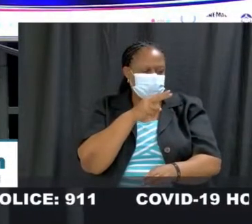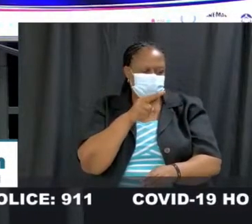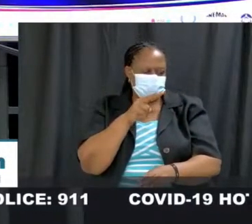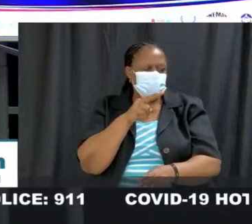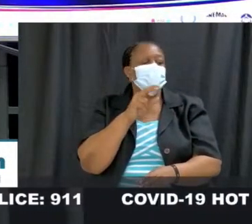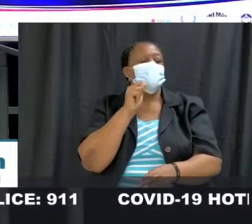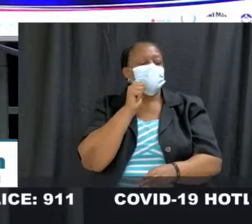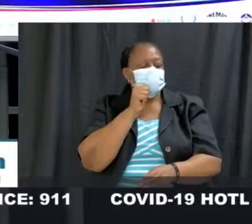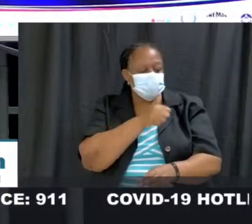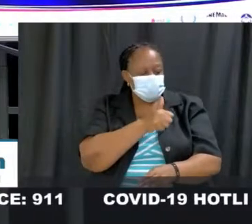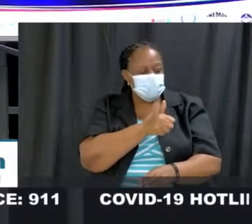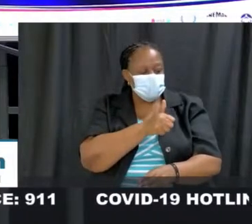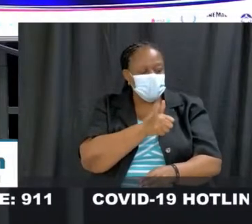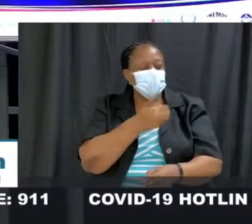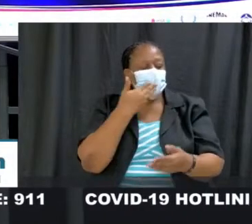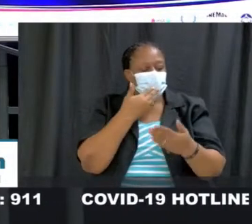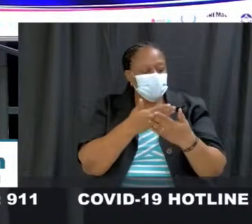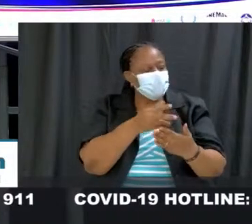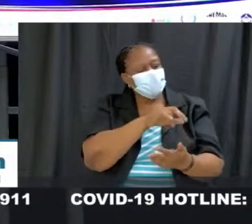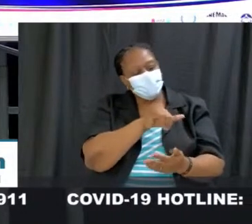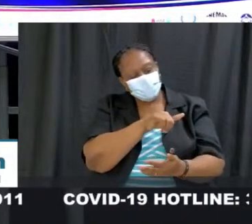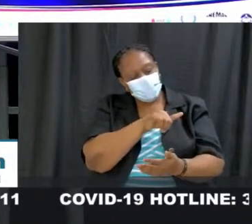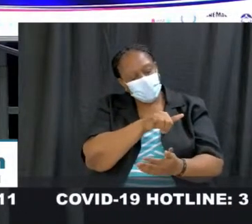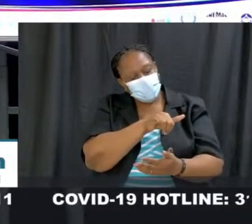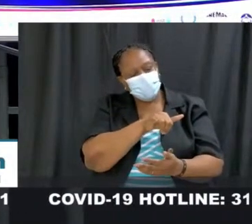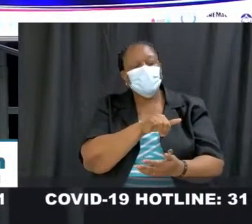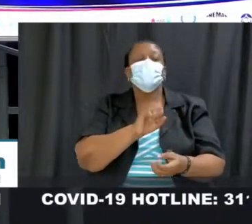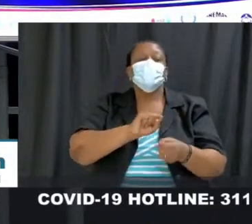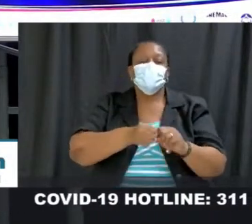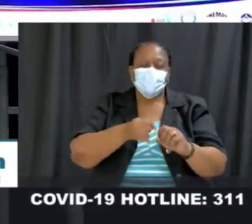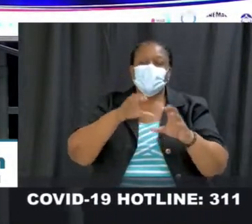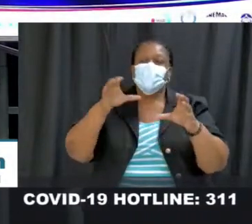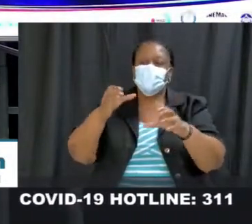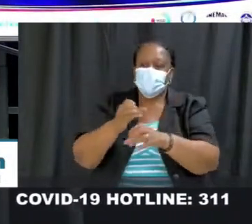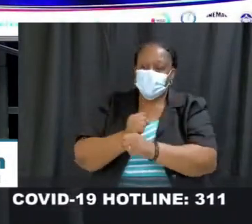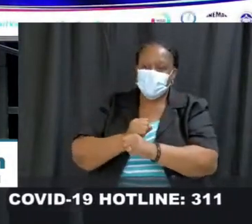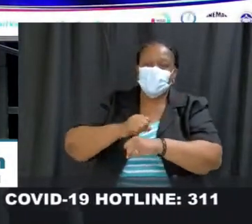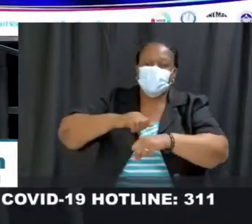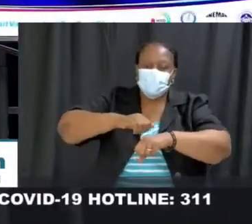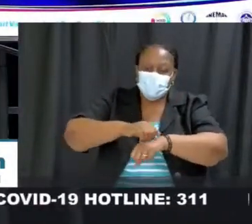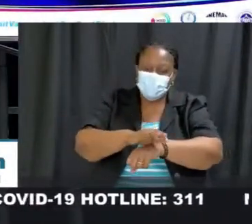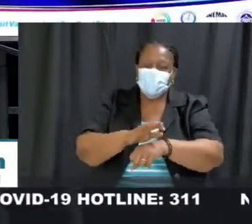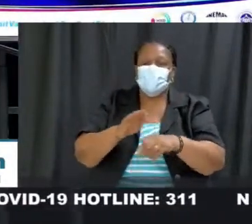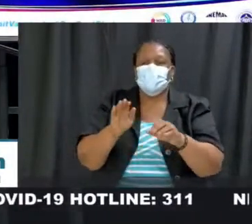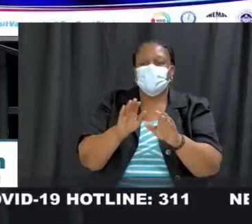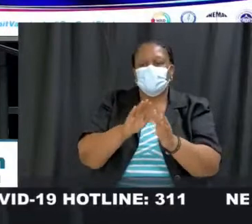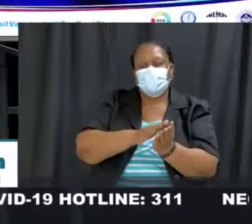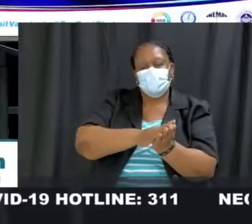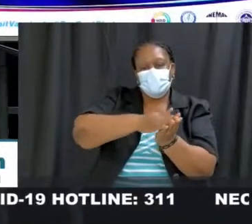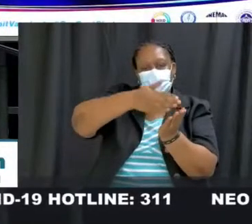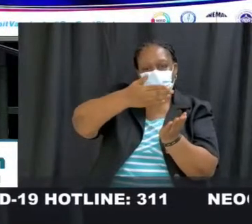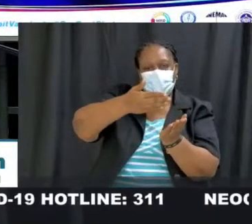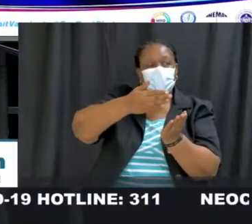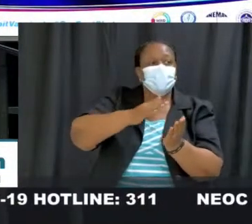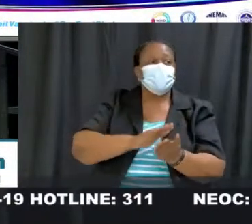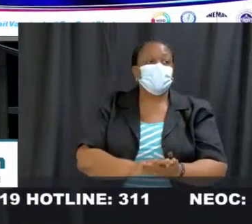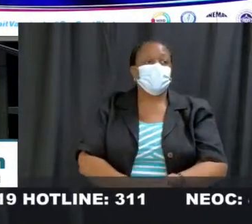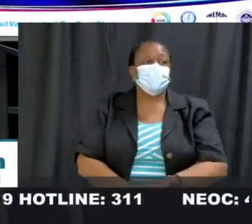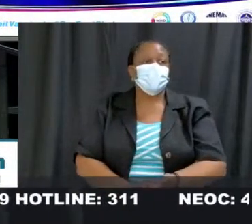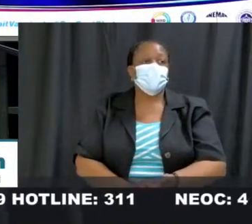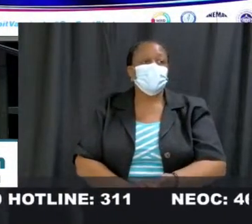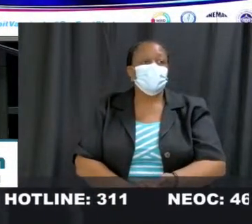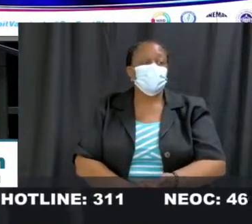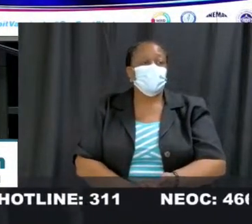given in order for you to be able to receive the vaccination card, the electronic card. We've also had instances